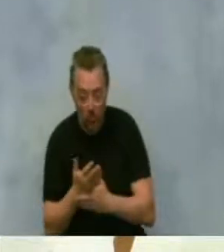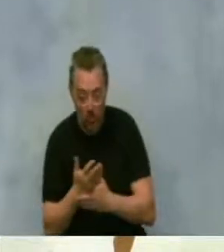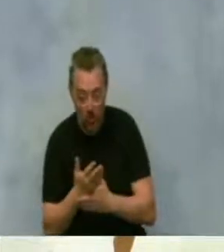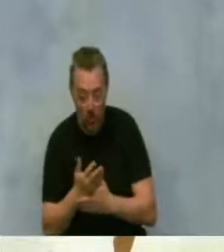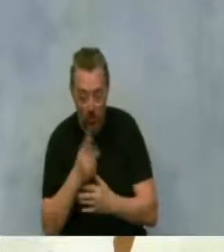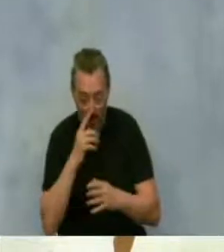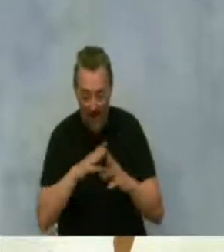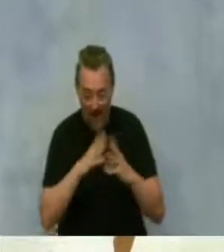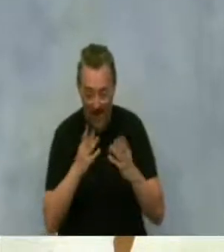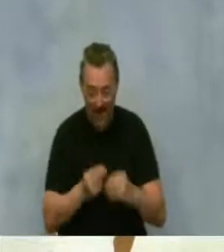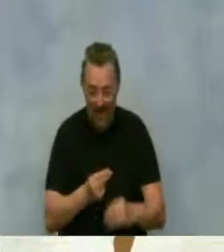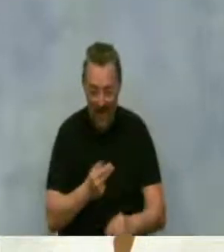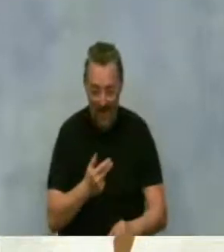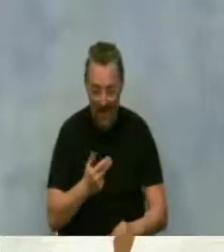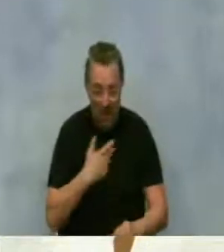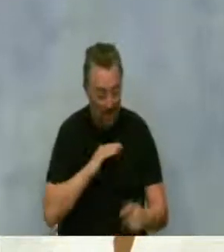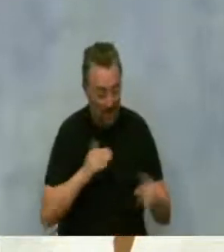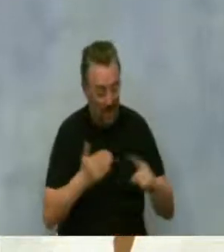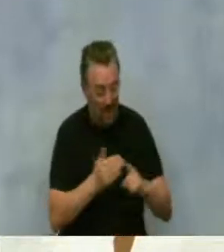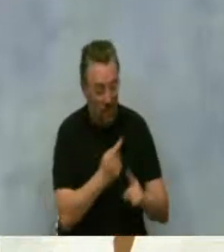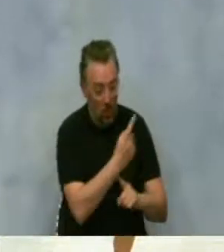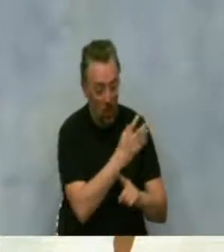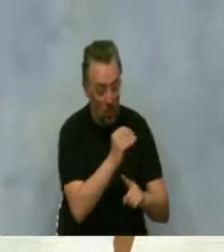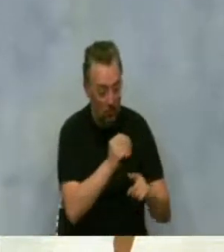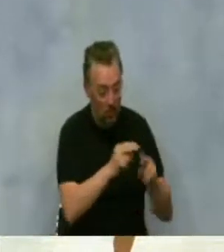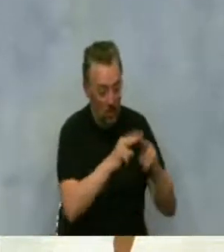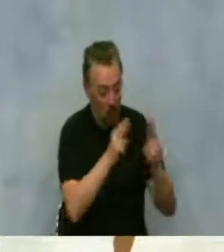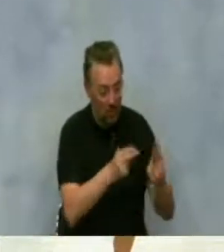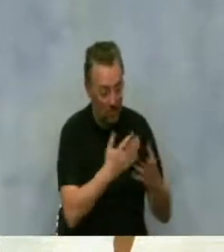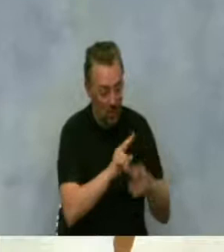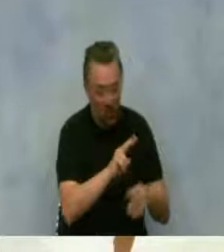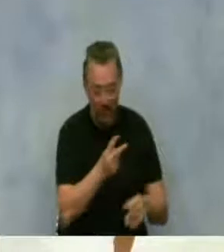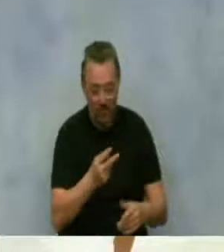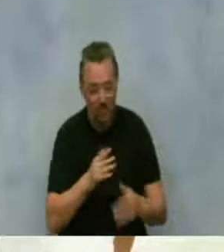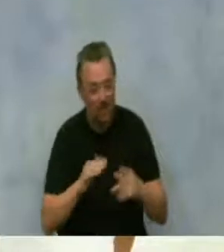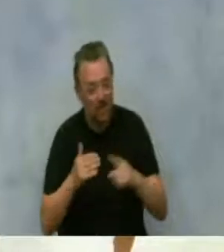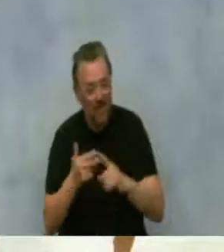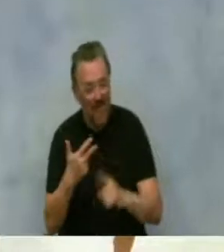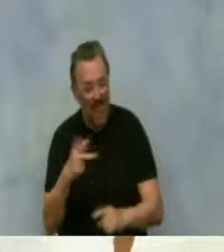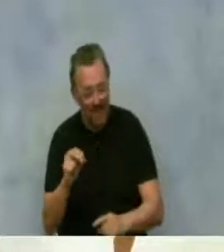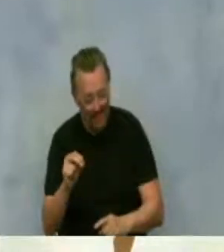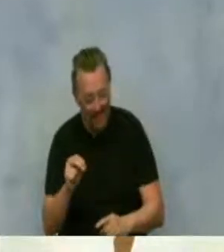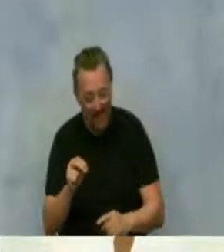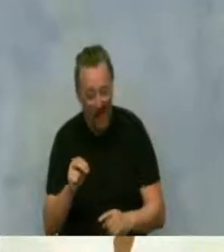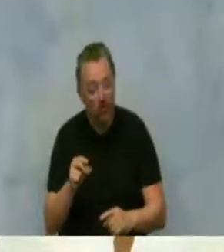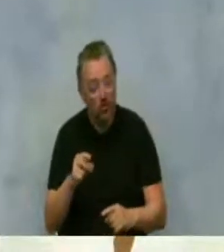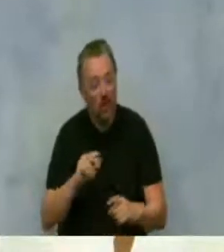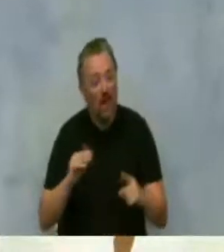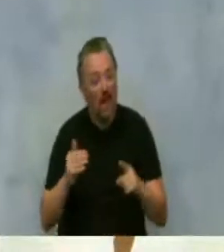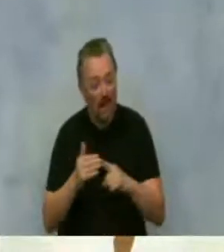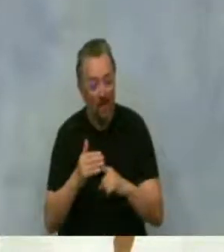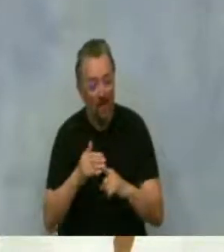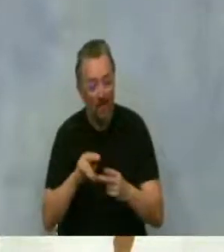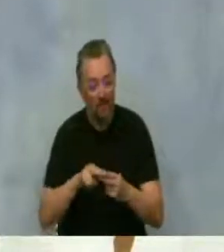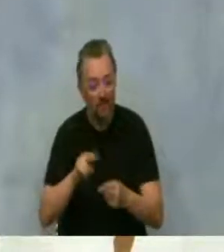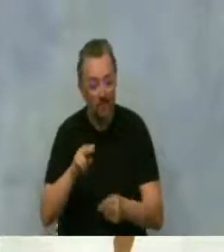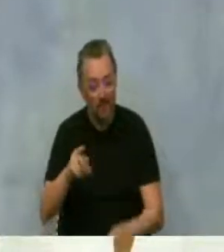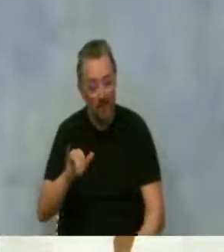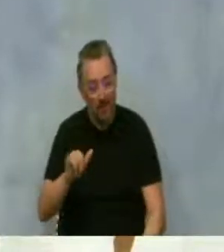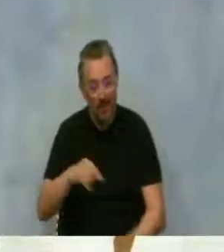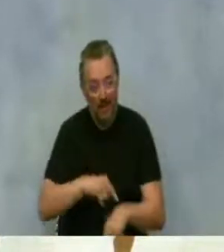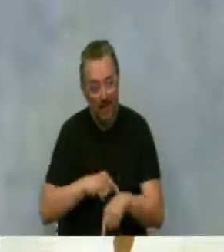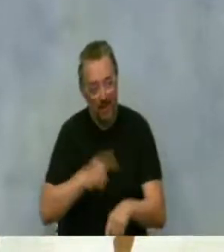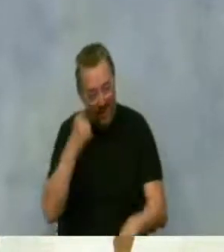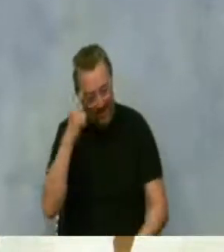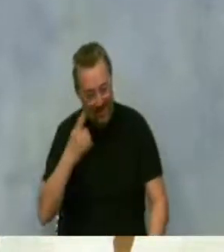80 against a target of 100 properties converted, which is the objective to achieve that by 2024. It was perhaps an ambitious target, but it